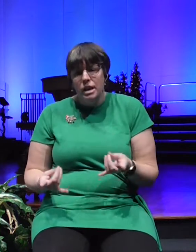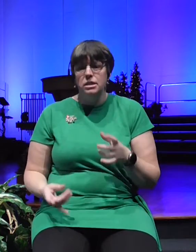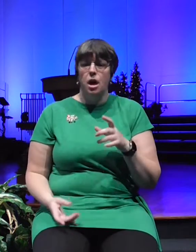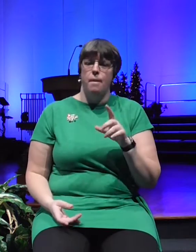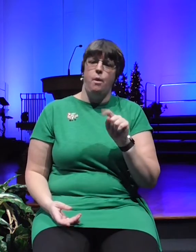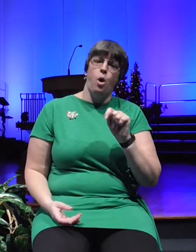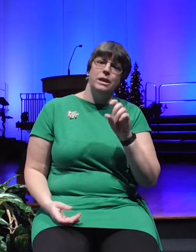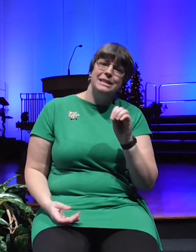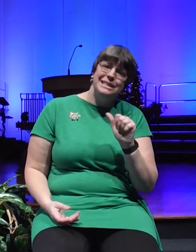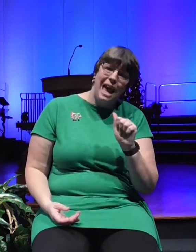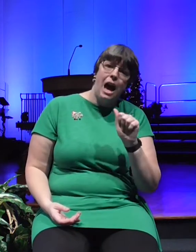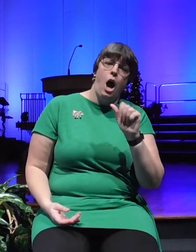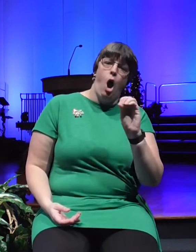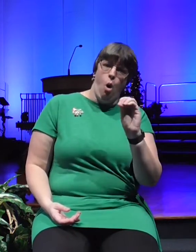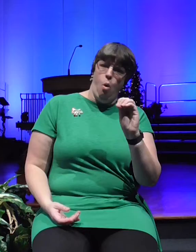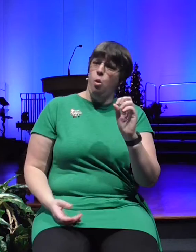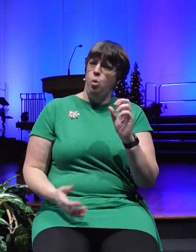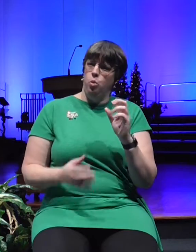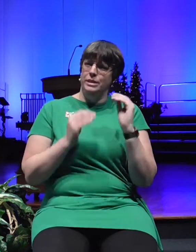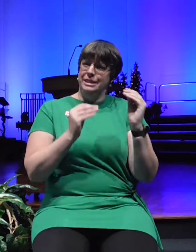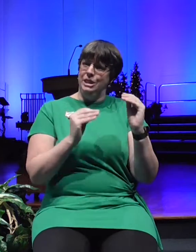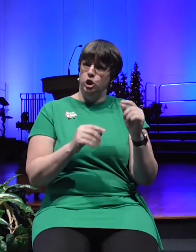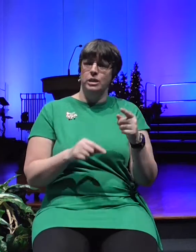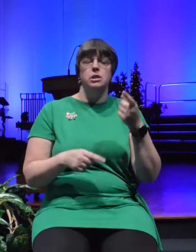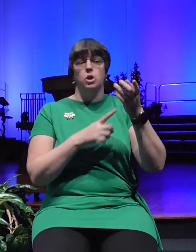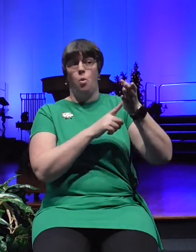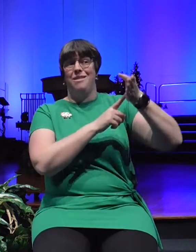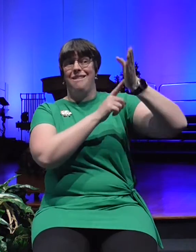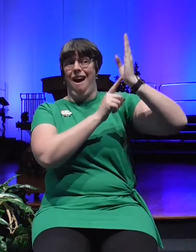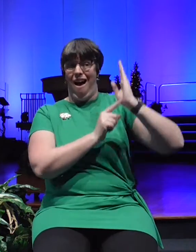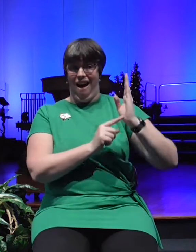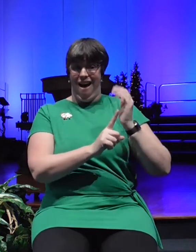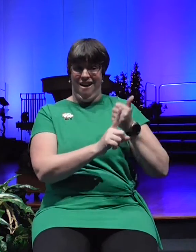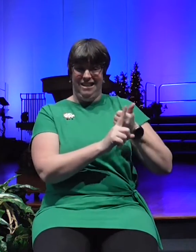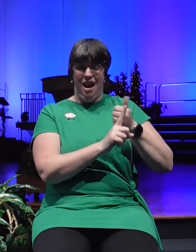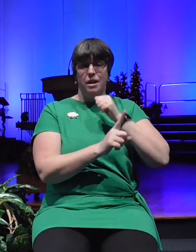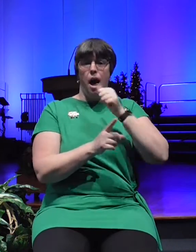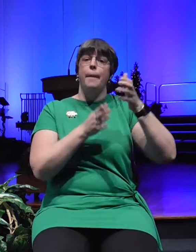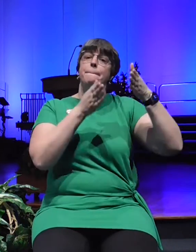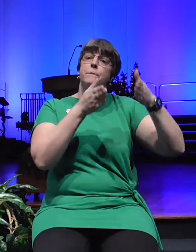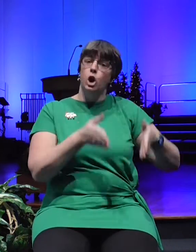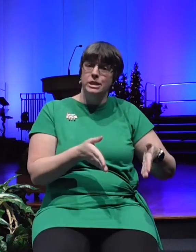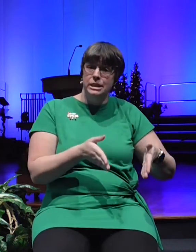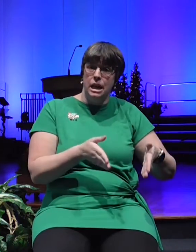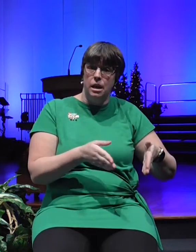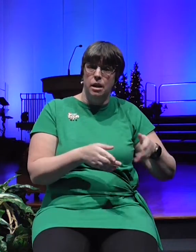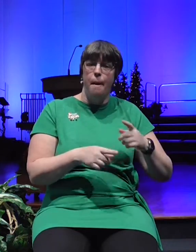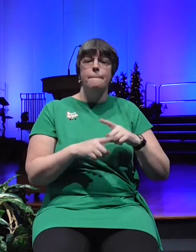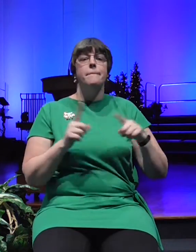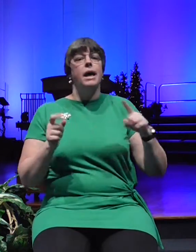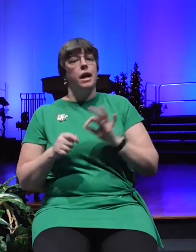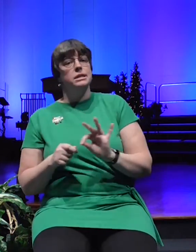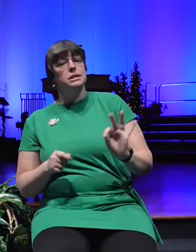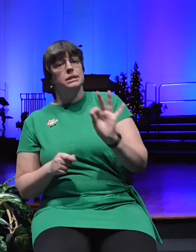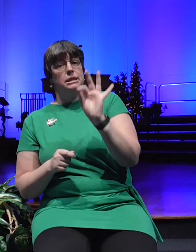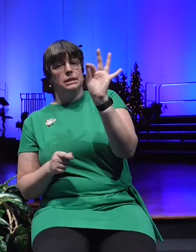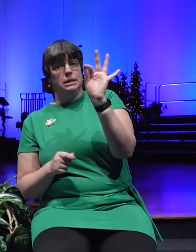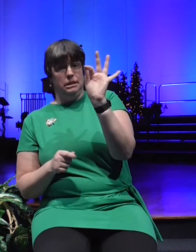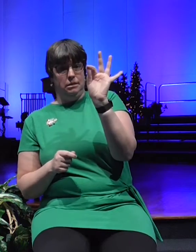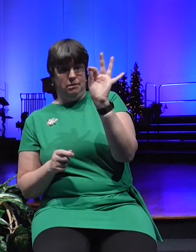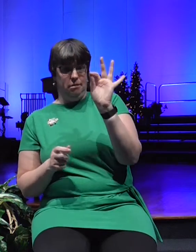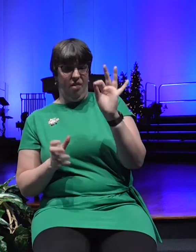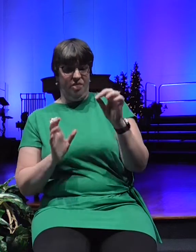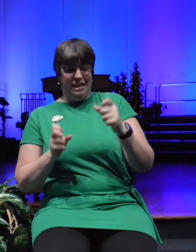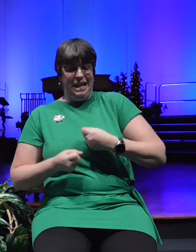the notion that God, whatever it is not a person, but rather a presence that is